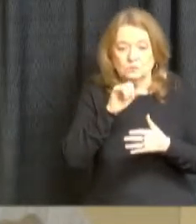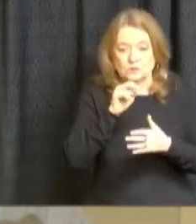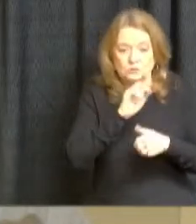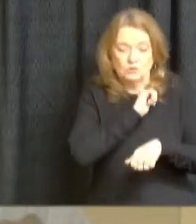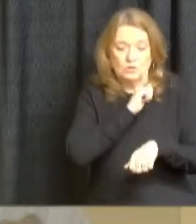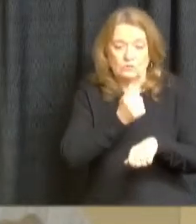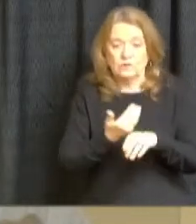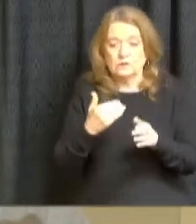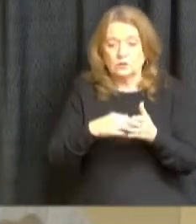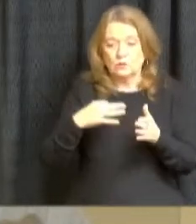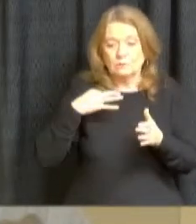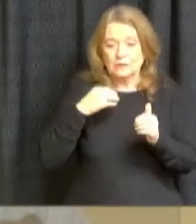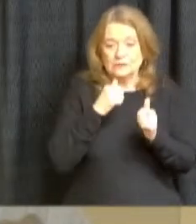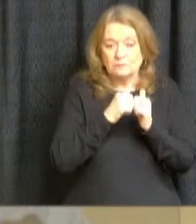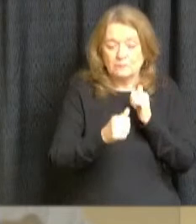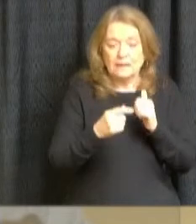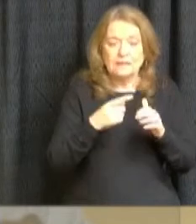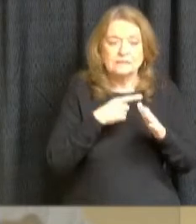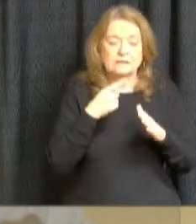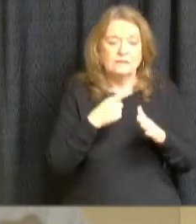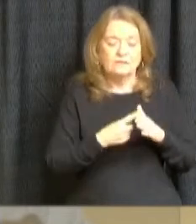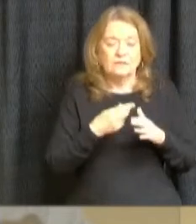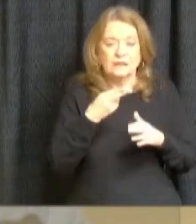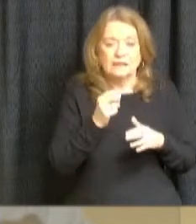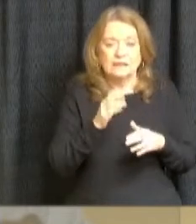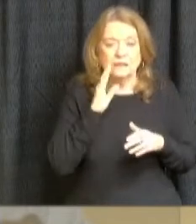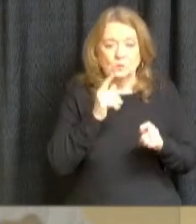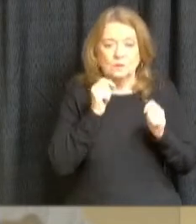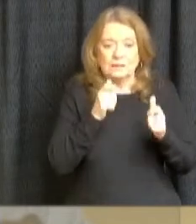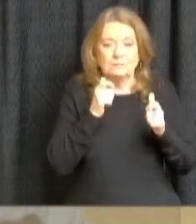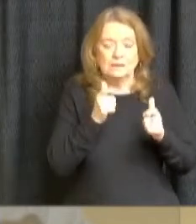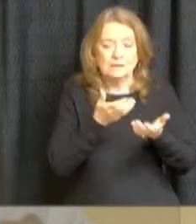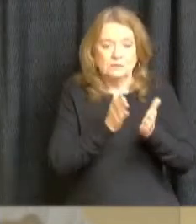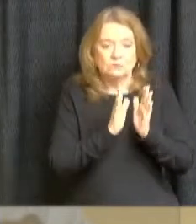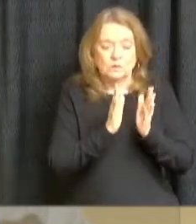authorizing the reapplication passed, then he would immediately